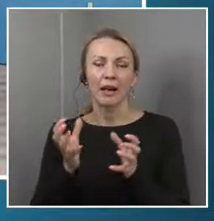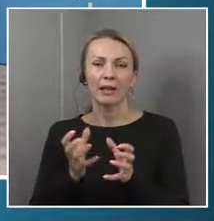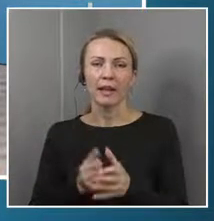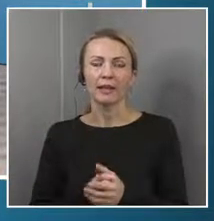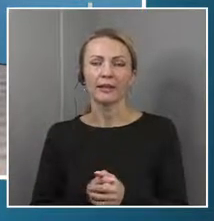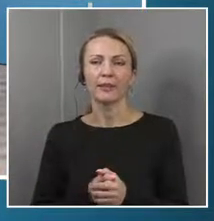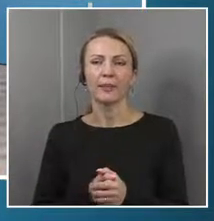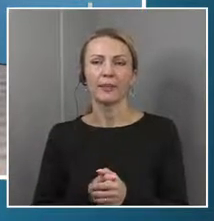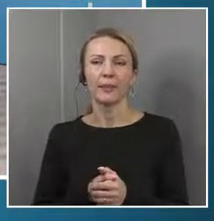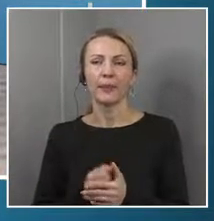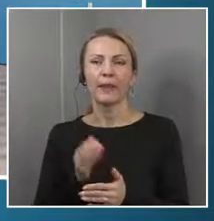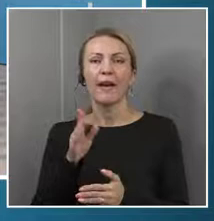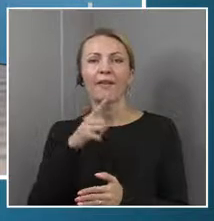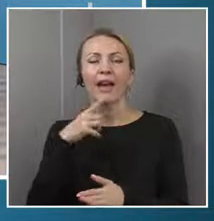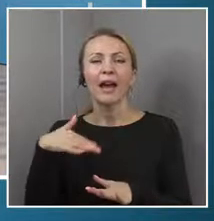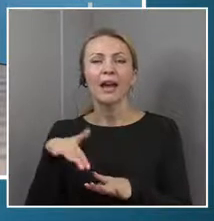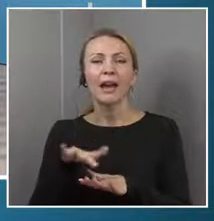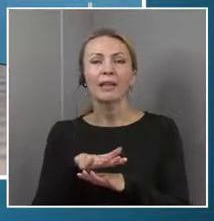invest.